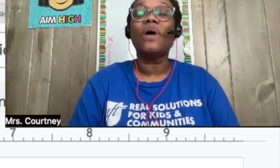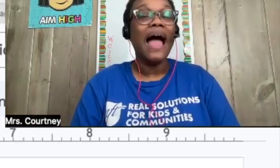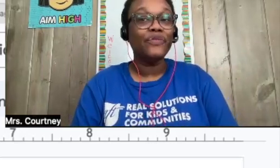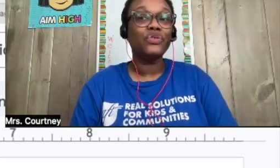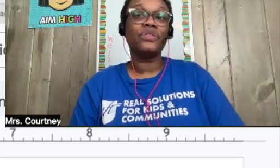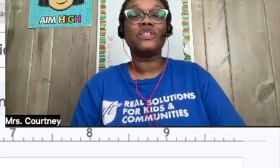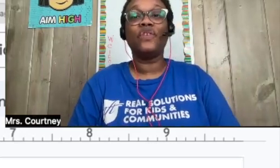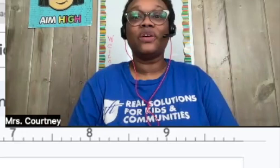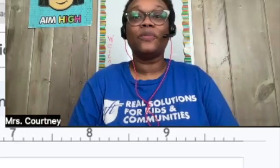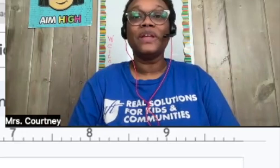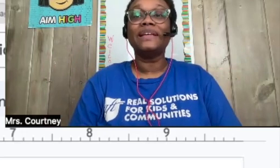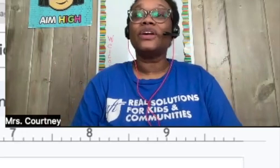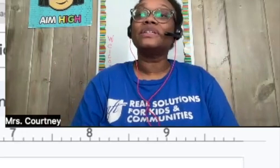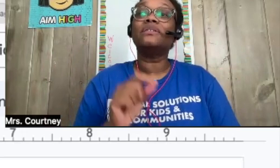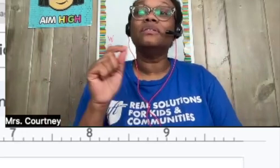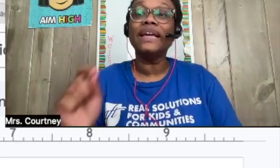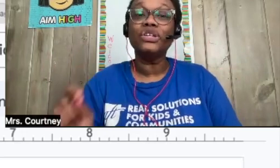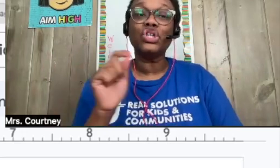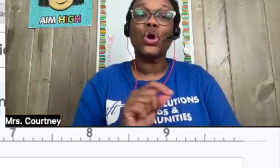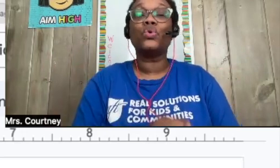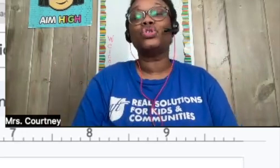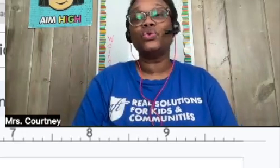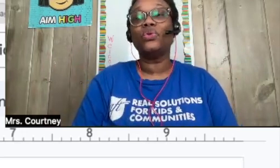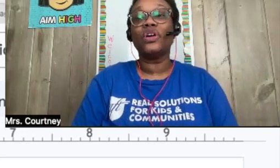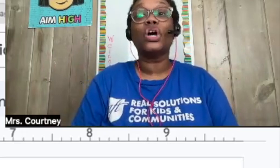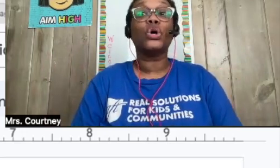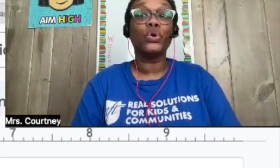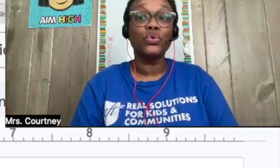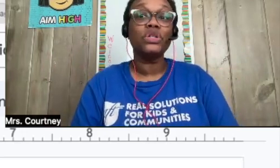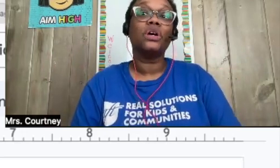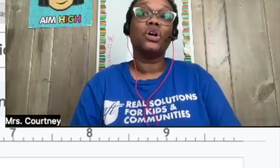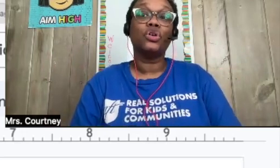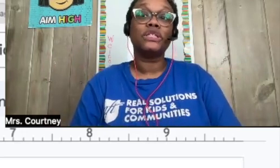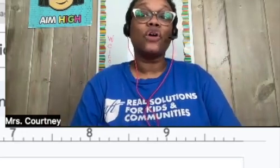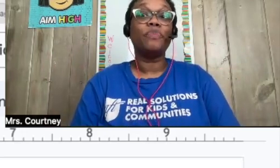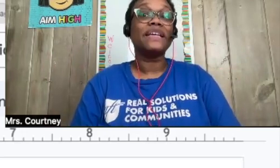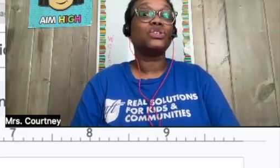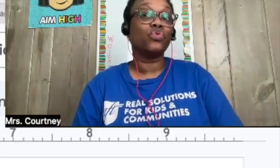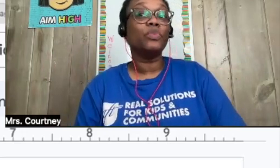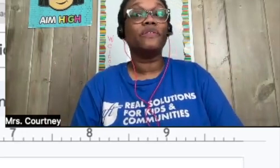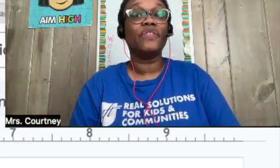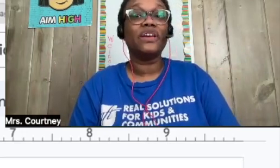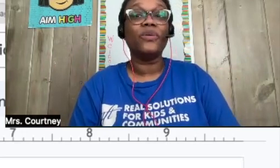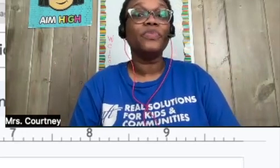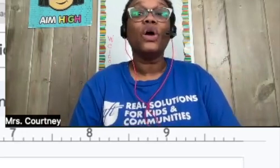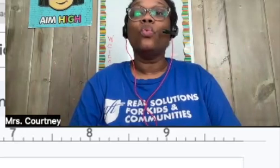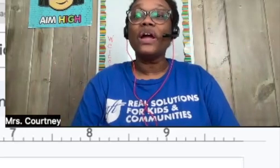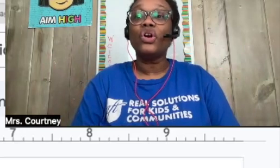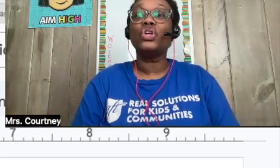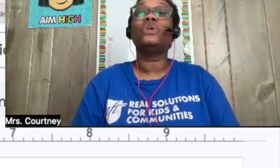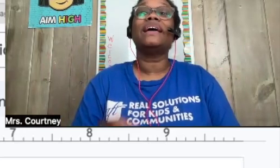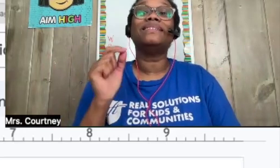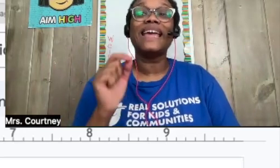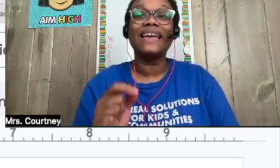to do after this video is there is a link to go to the Kahoot self-paced group video